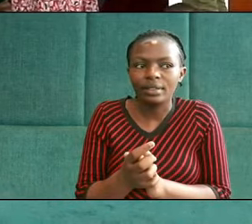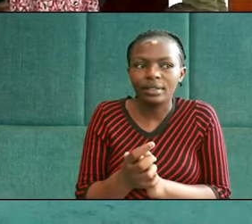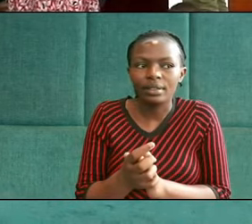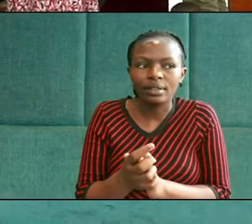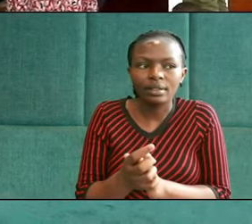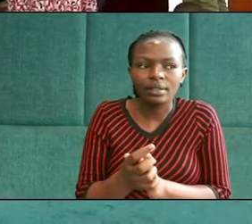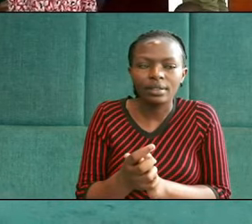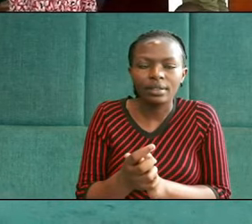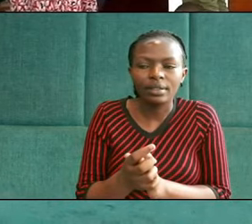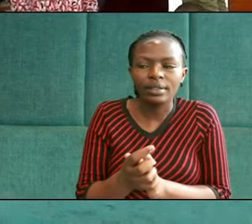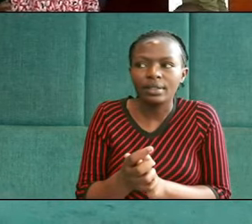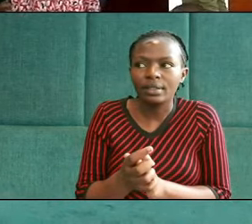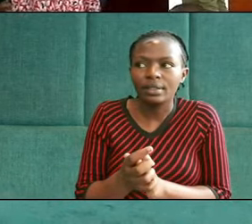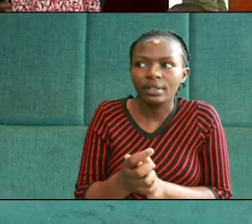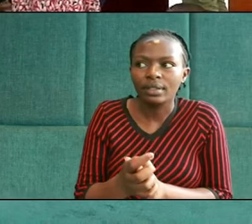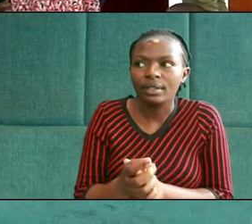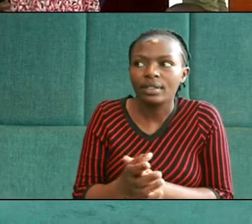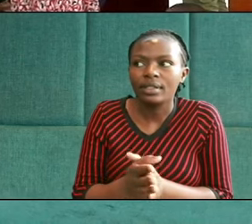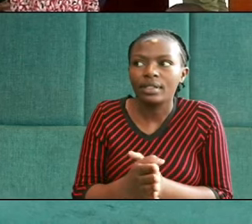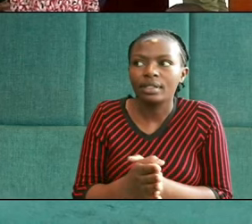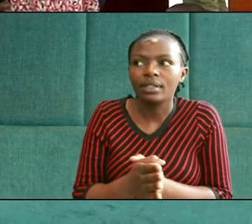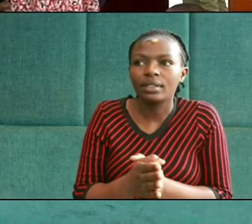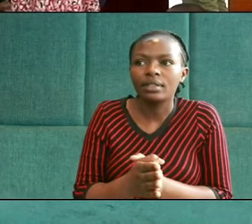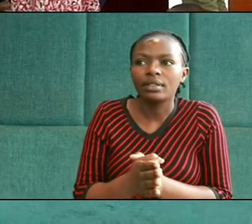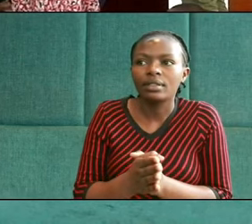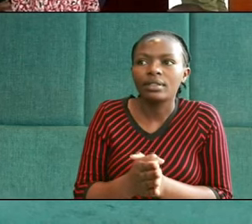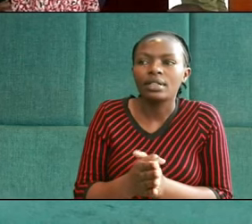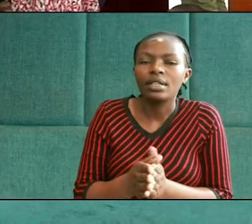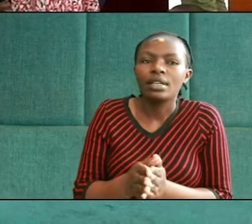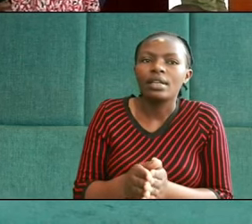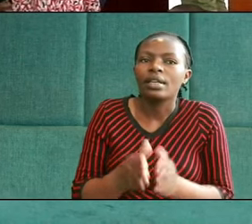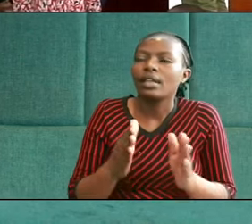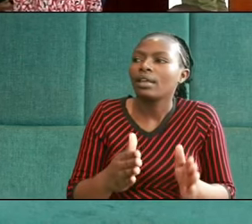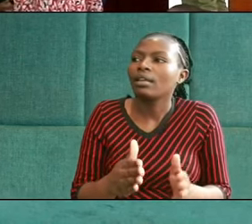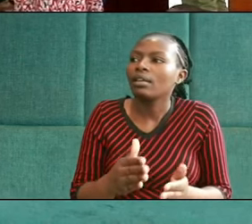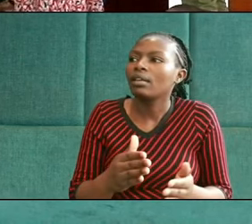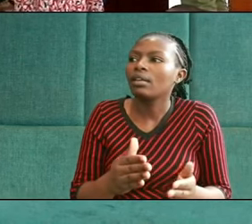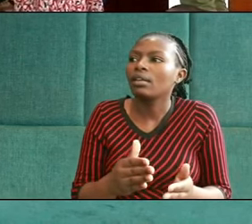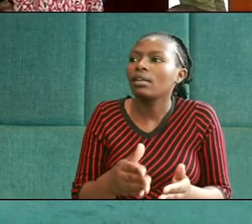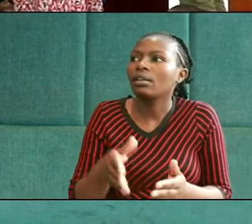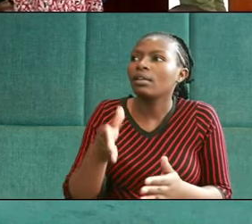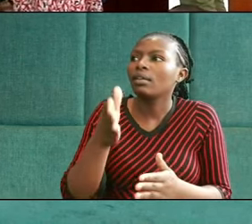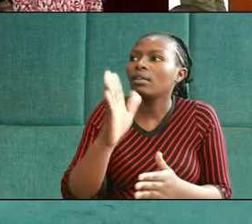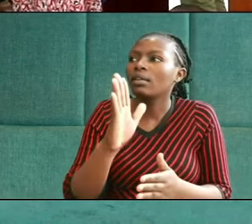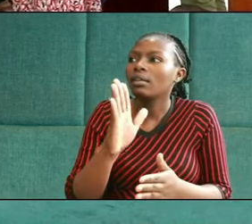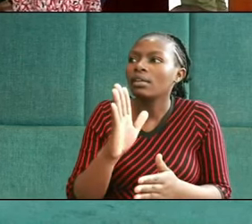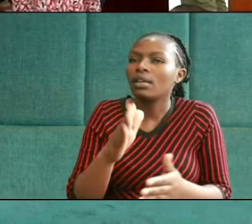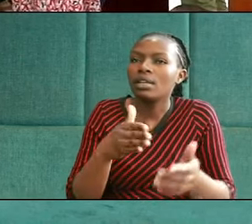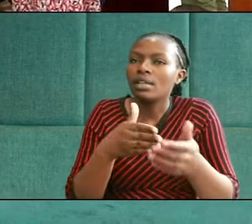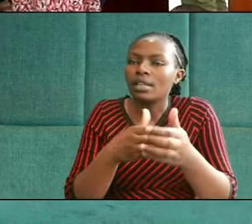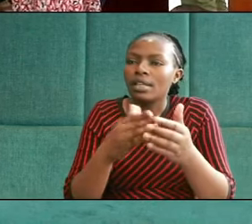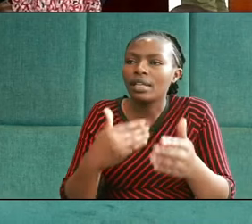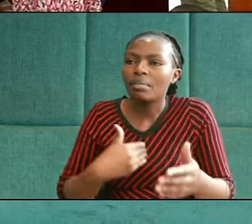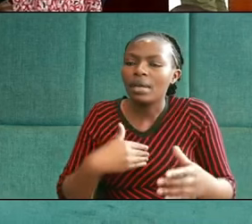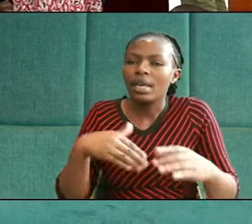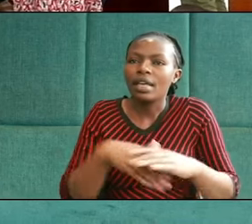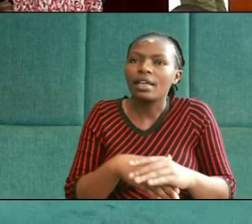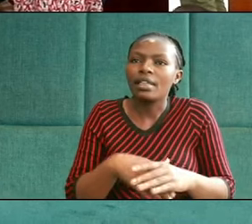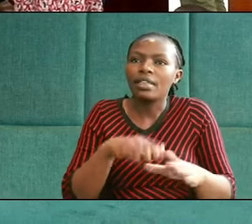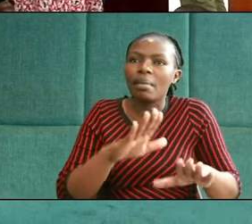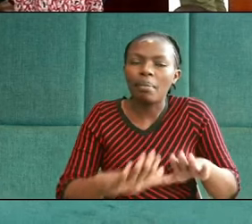by the still water, restoreth my soul. He leadeth me in the paths